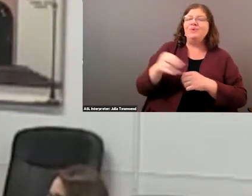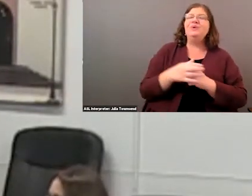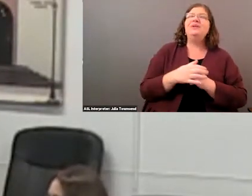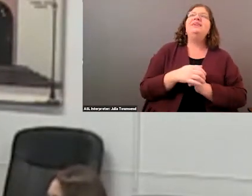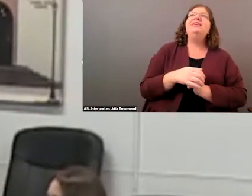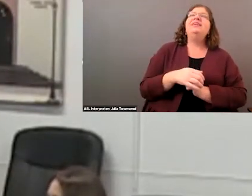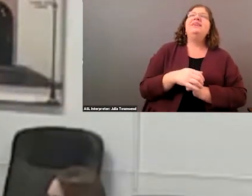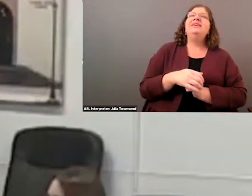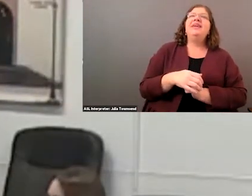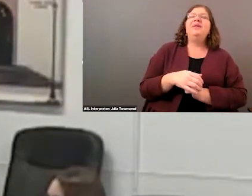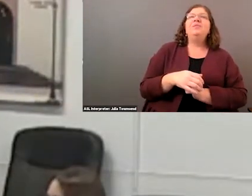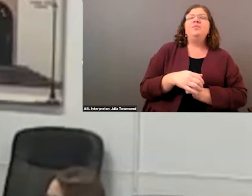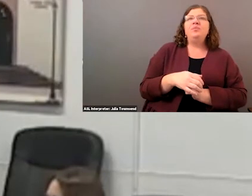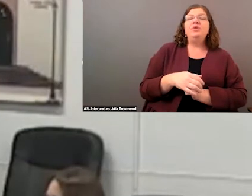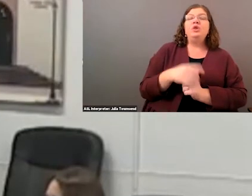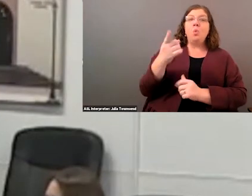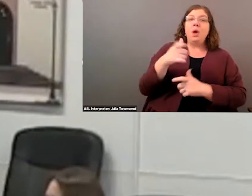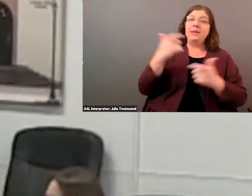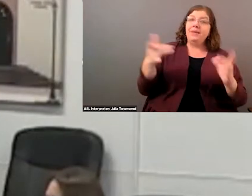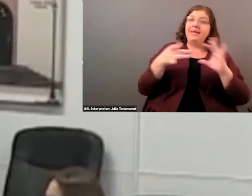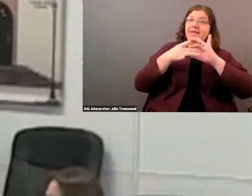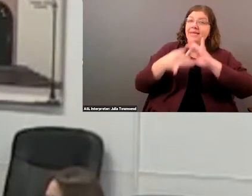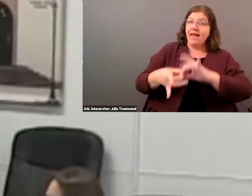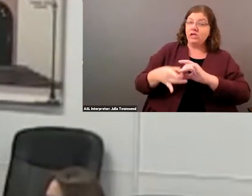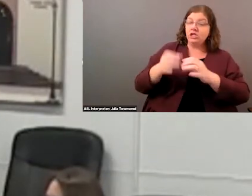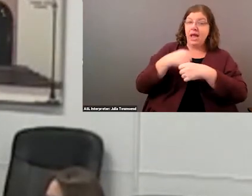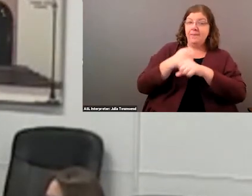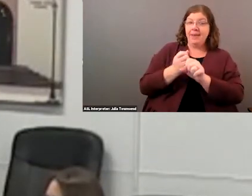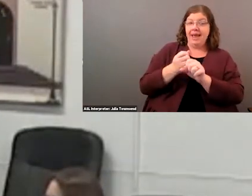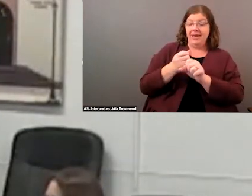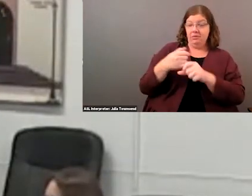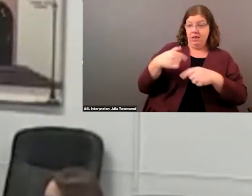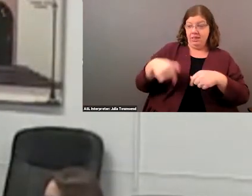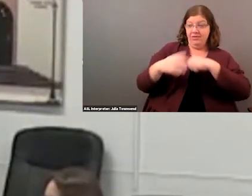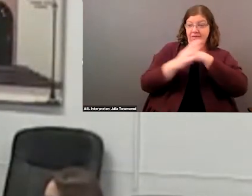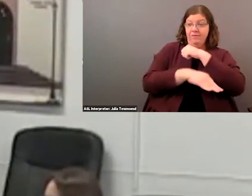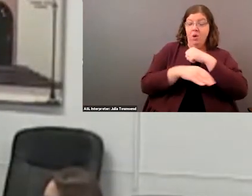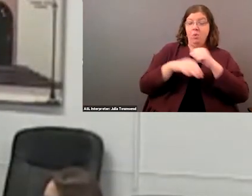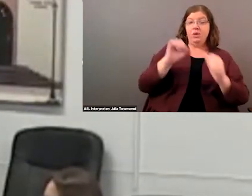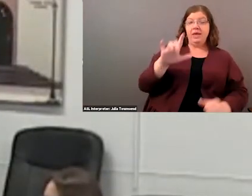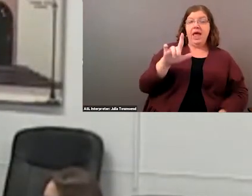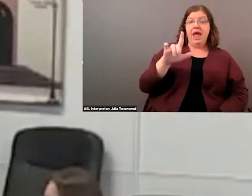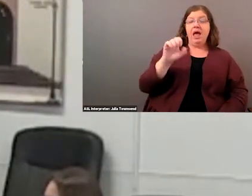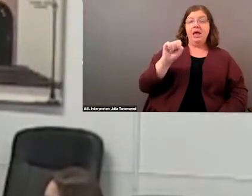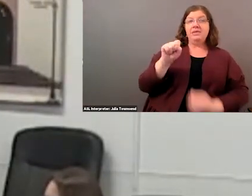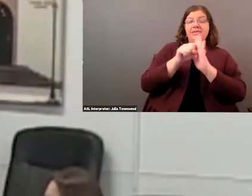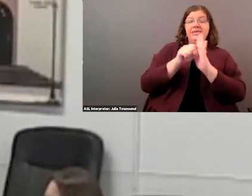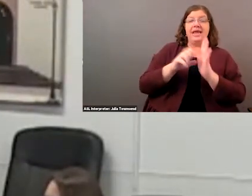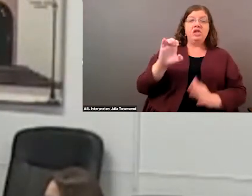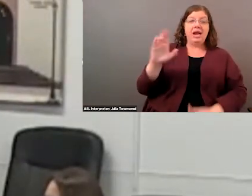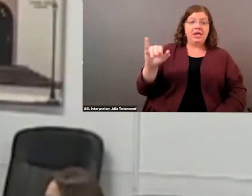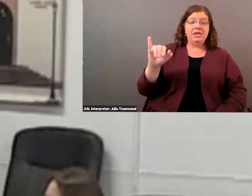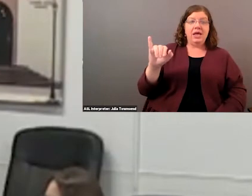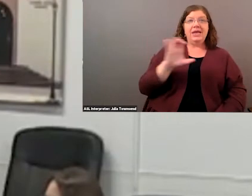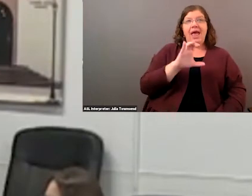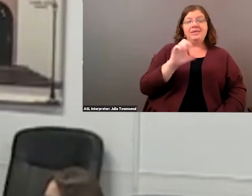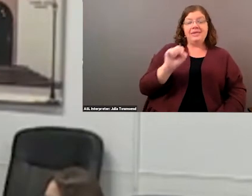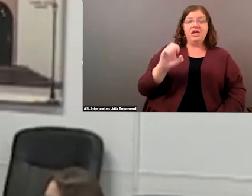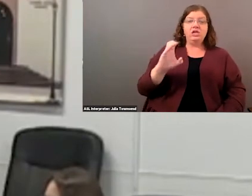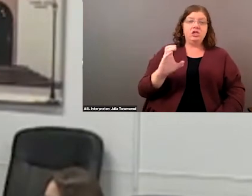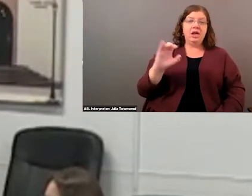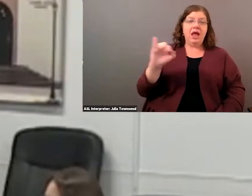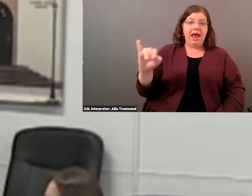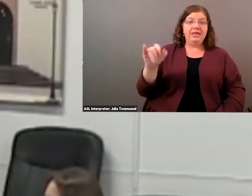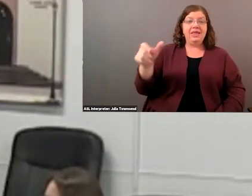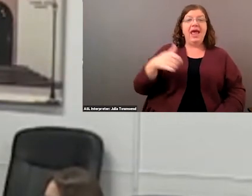is with Cal State Channel Islands, and they have a residency program where they place student teachers in our